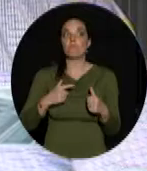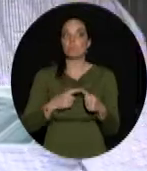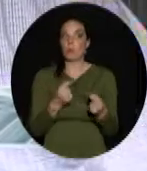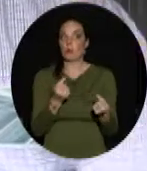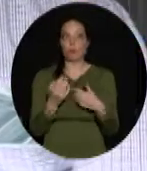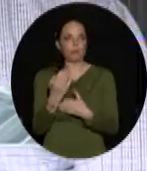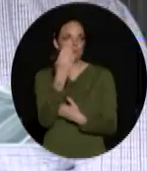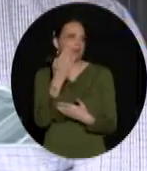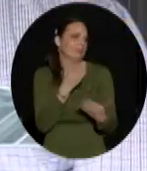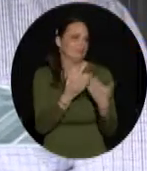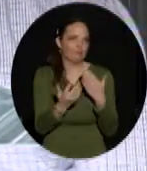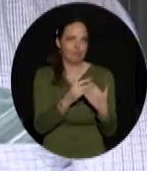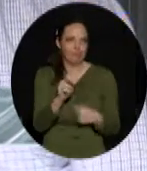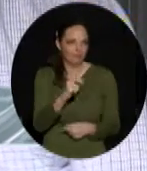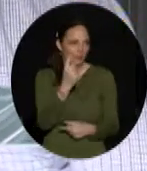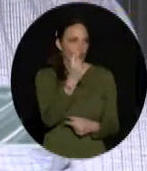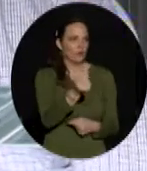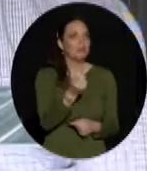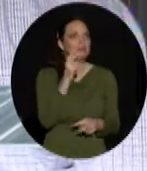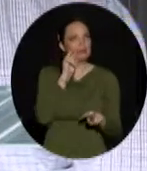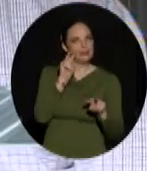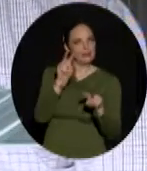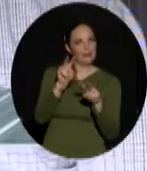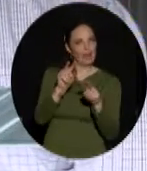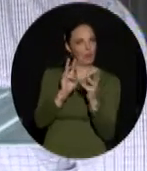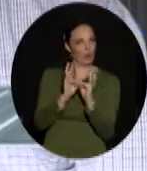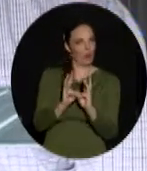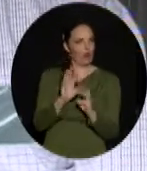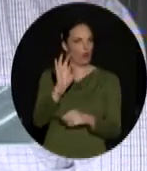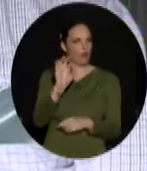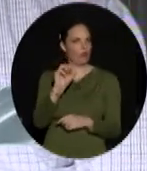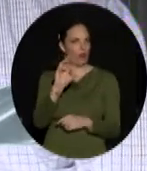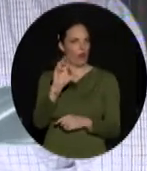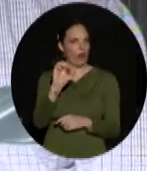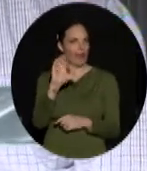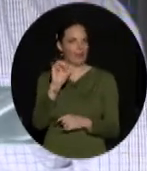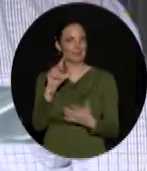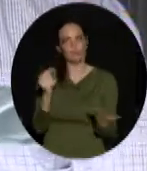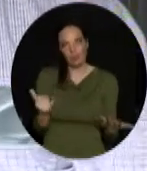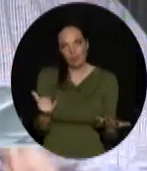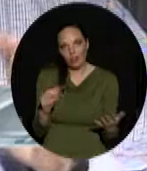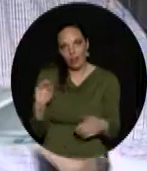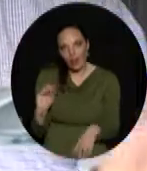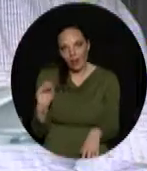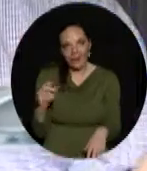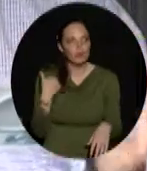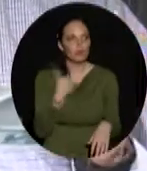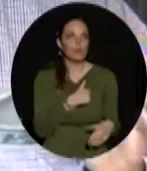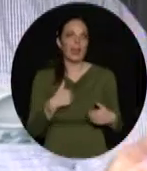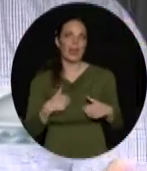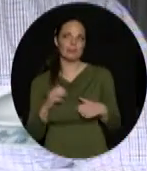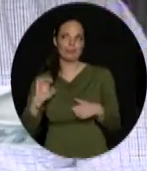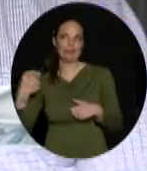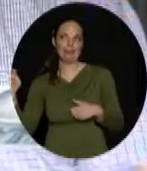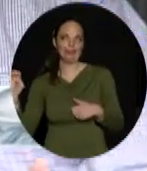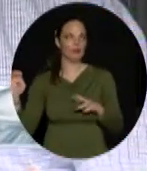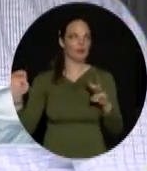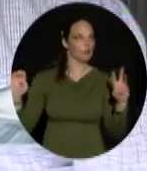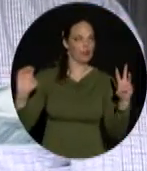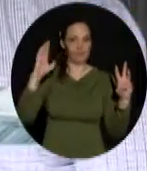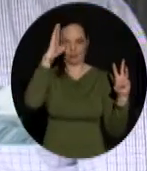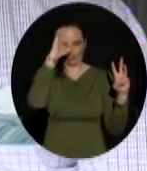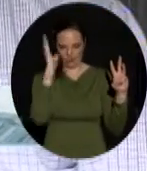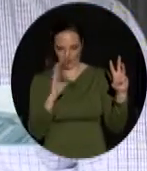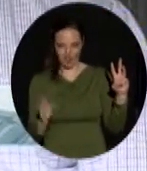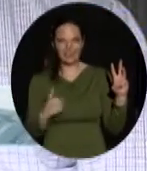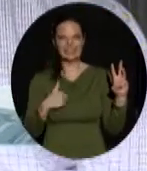matter where you're going, is to take a look at that forecast, especially in Northeast Ohio. We have kind of that east side, west side divide, and we have lake effect,